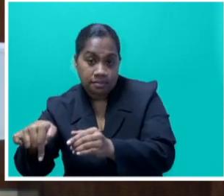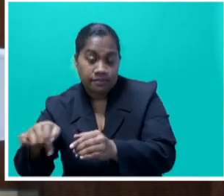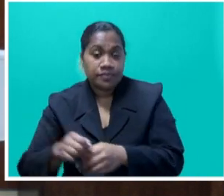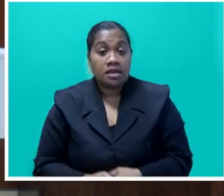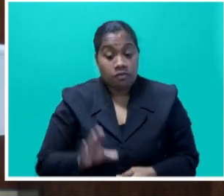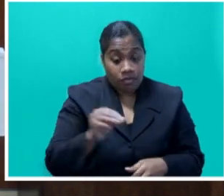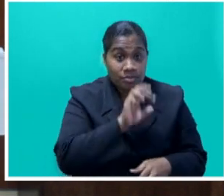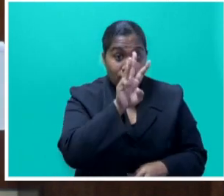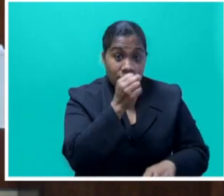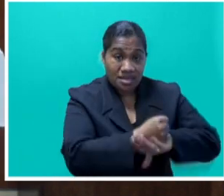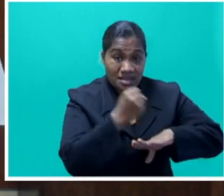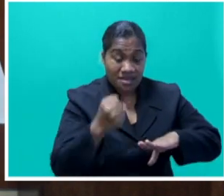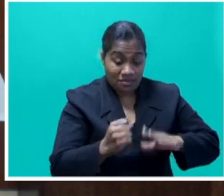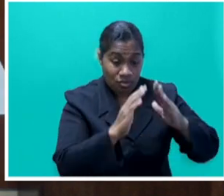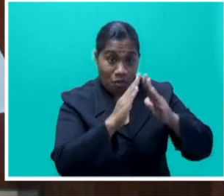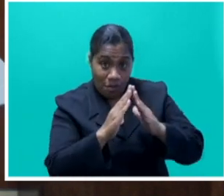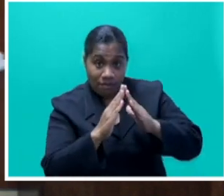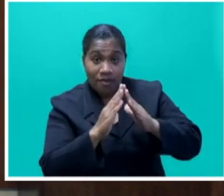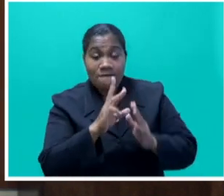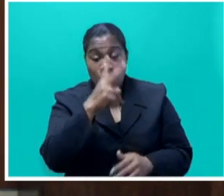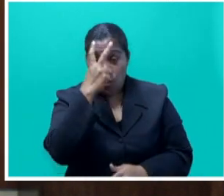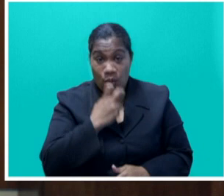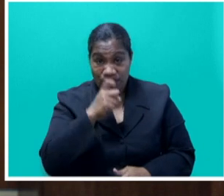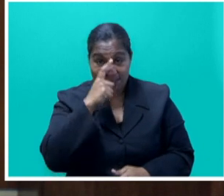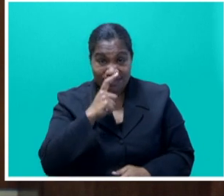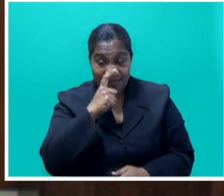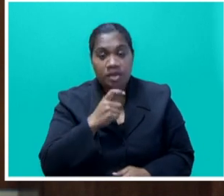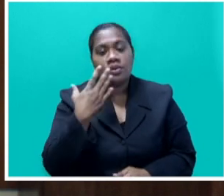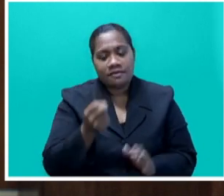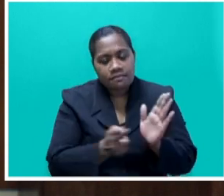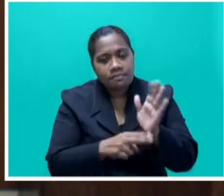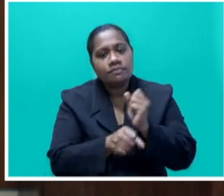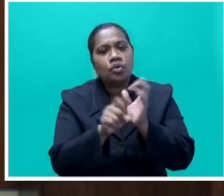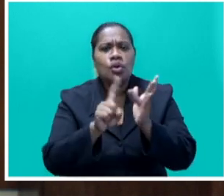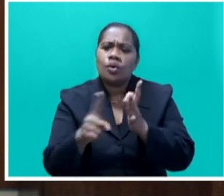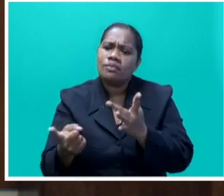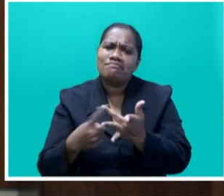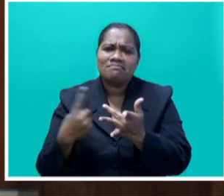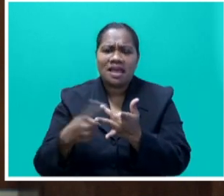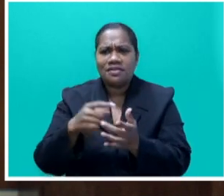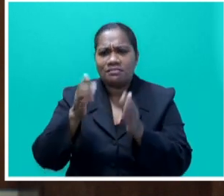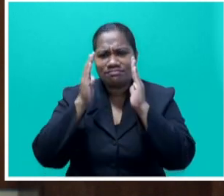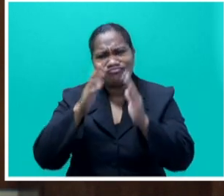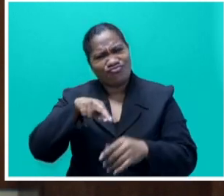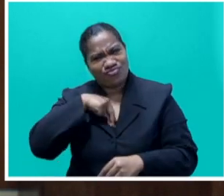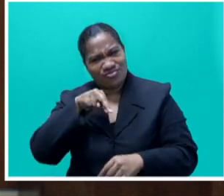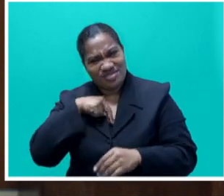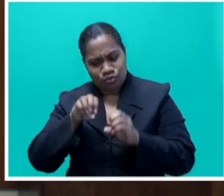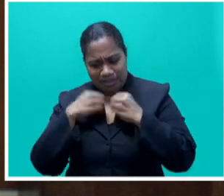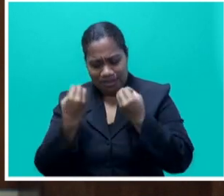government residential homes for older persons, we have NGOs and other church-based organizations which look